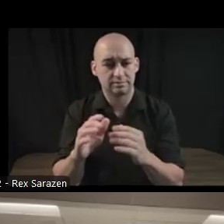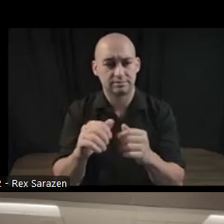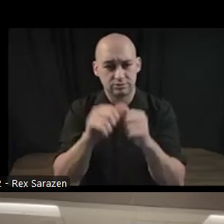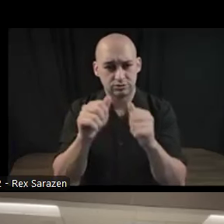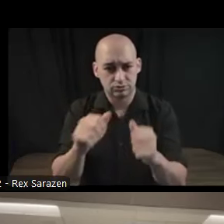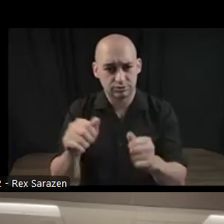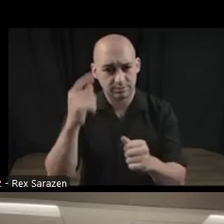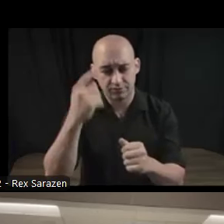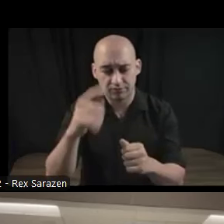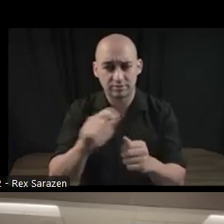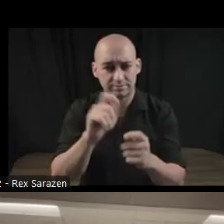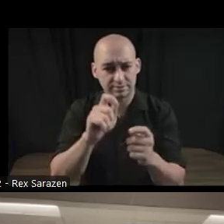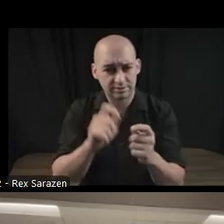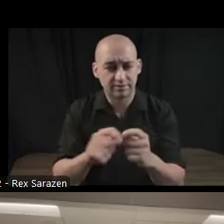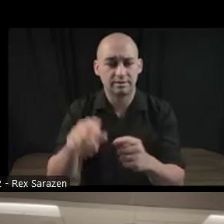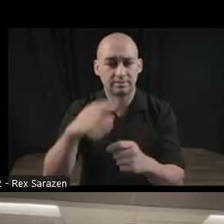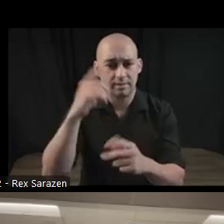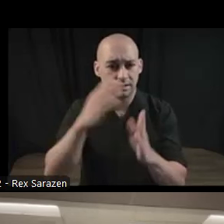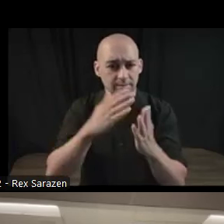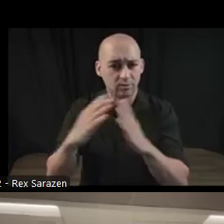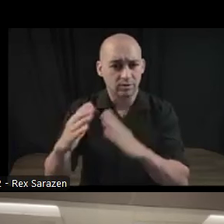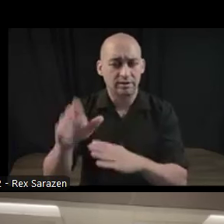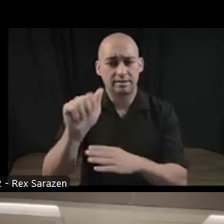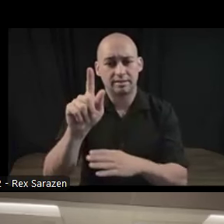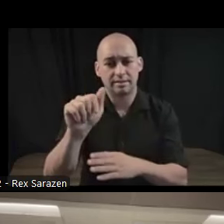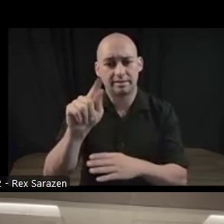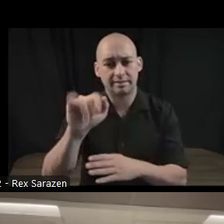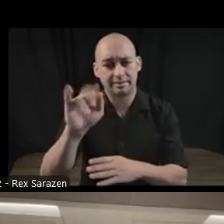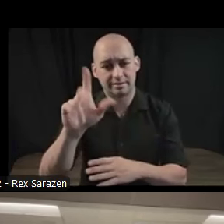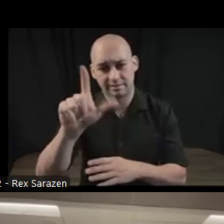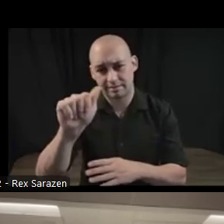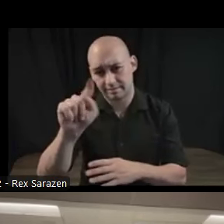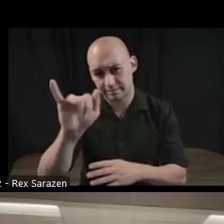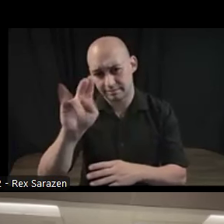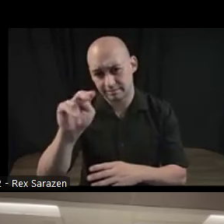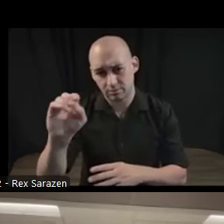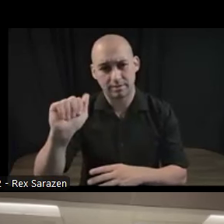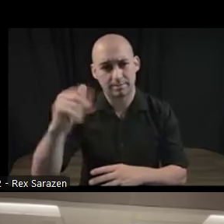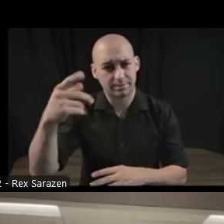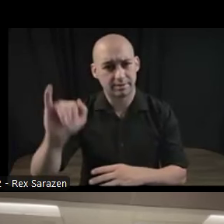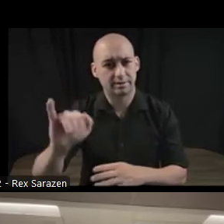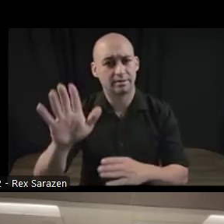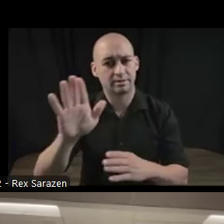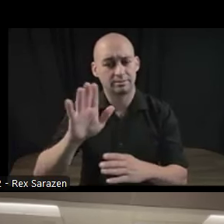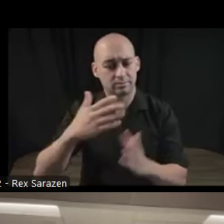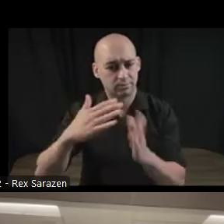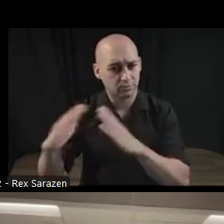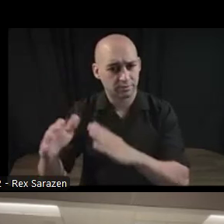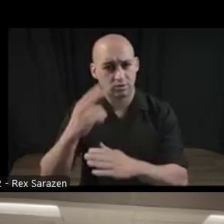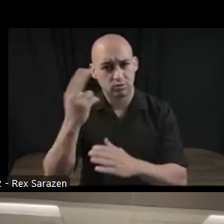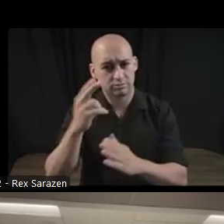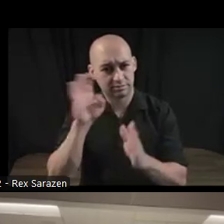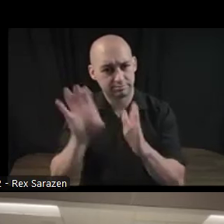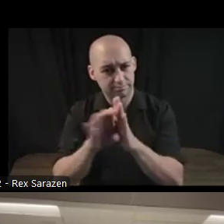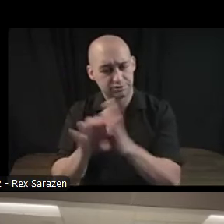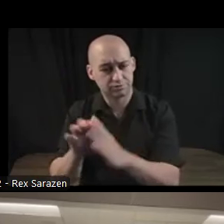community, the Latino community, the API community, so that we're using imagery that resonates with that community.